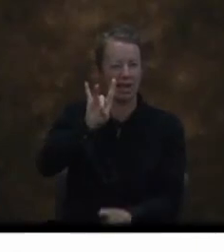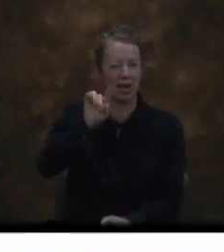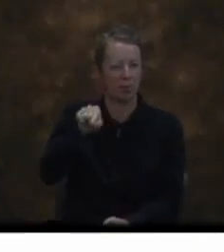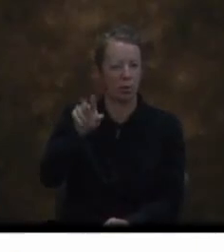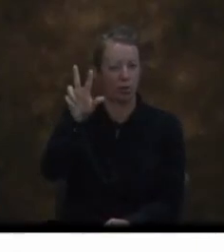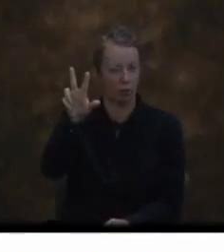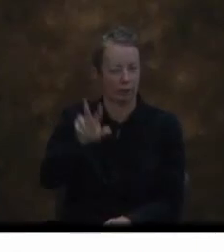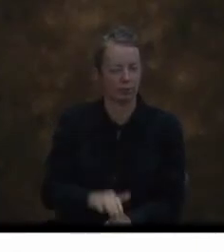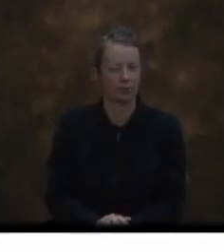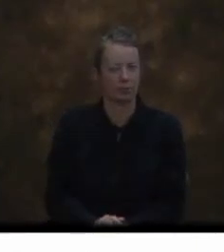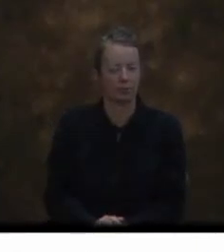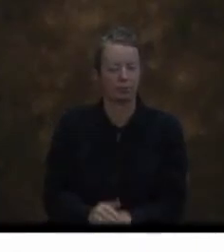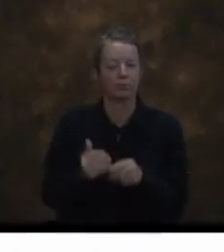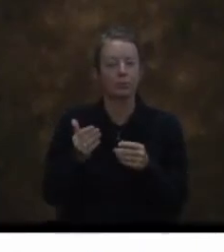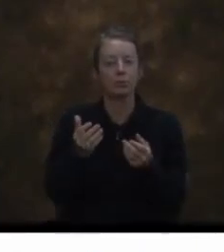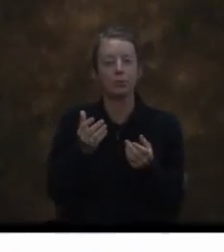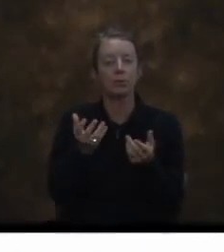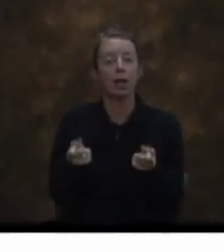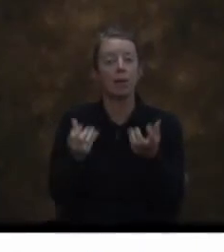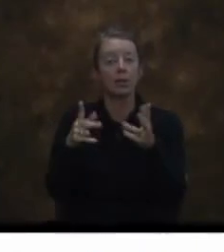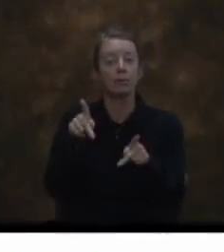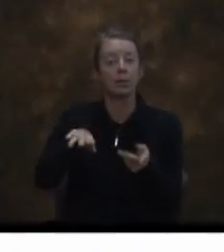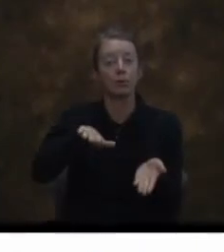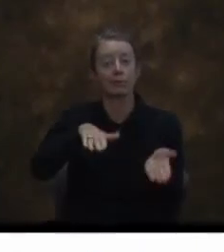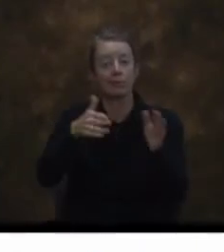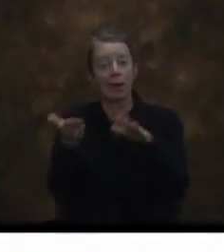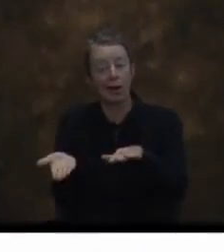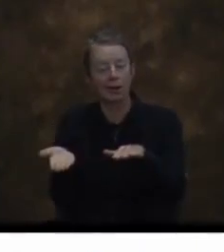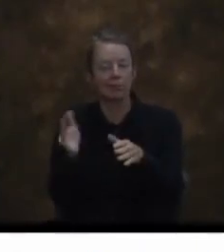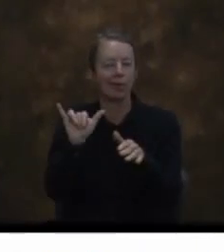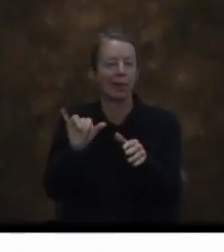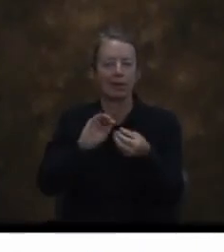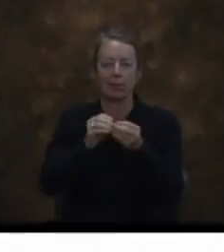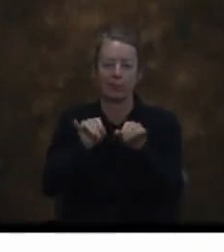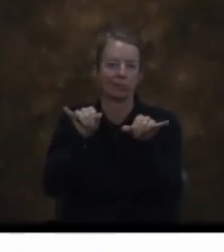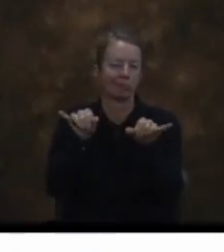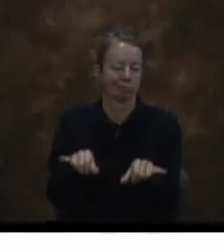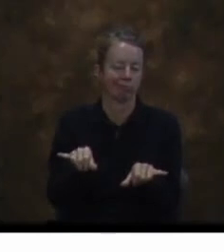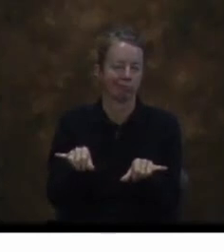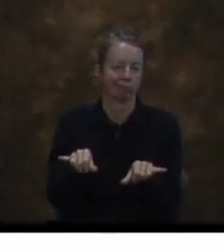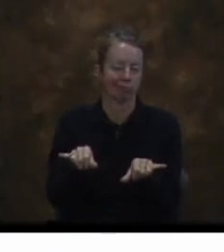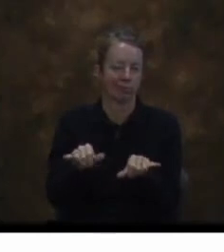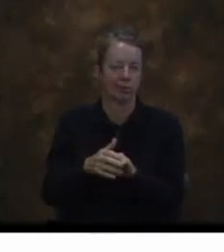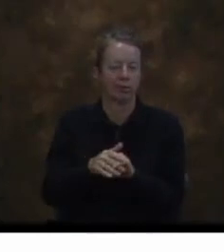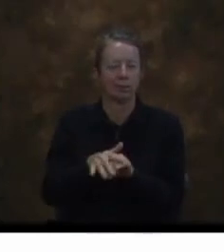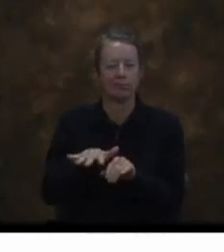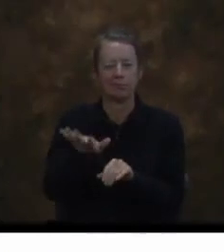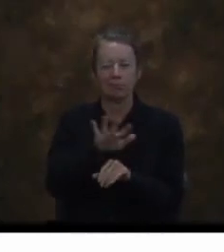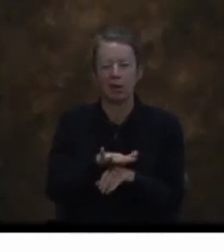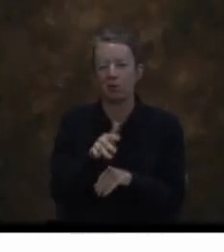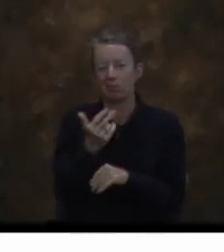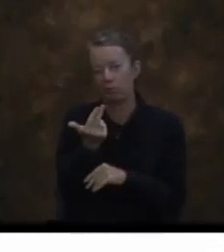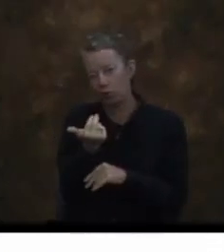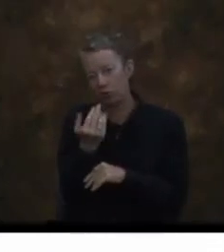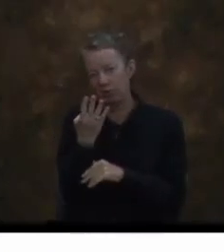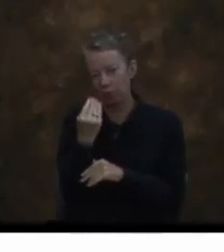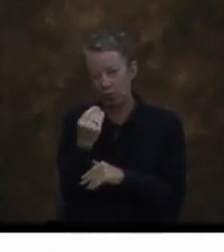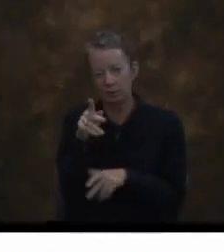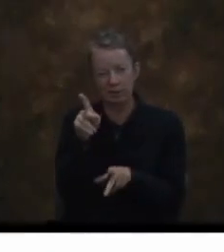The deaths did remain the same, so unchanged, and that's roughly about 13, 14